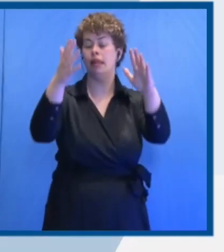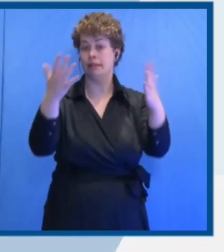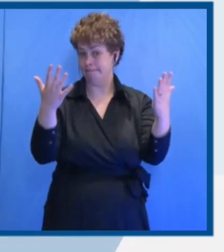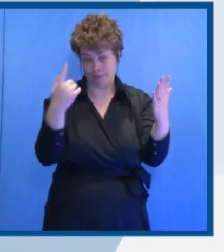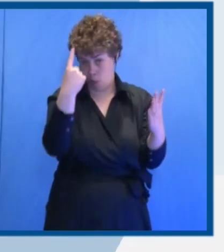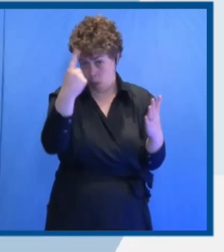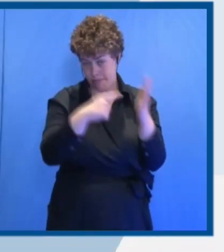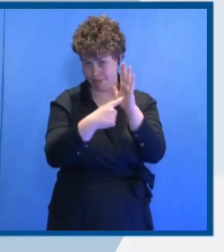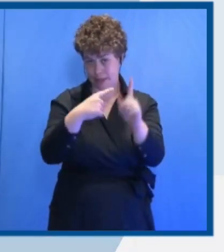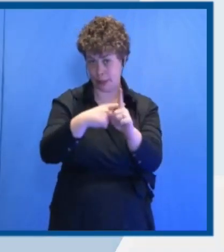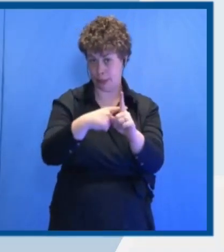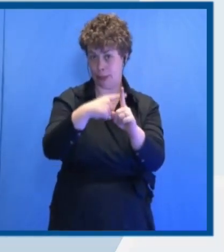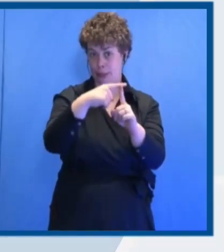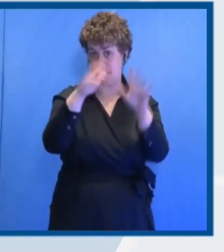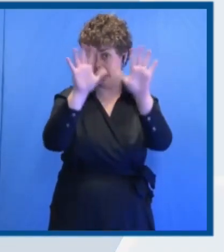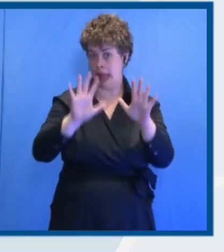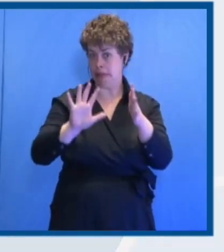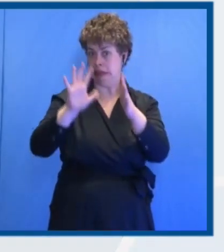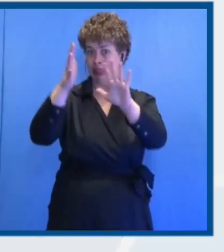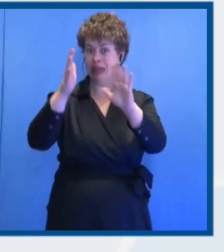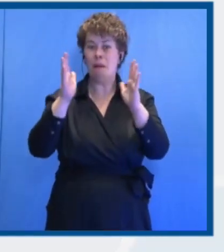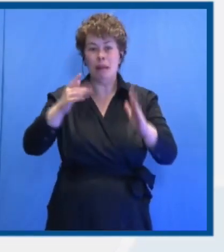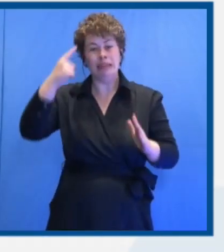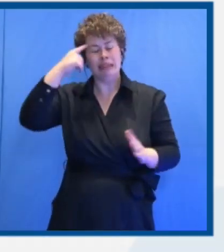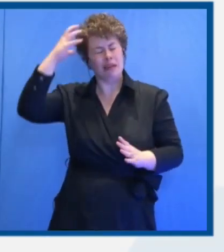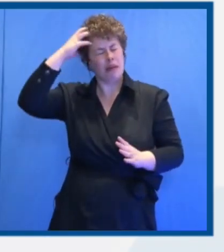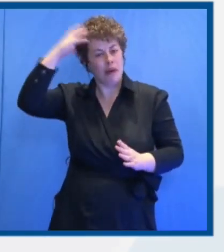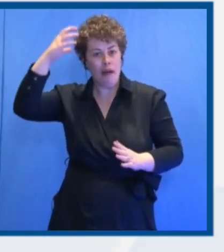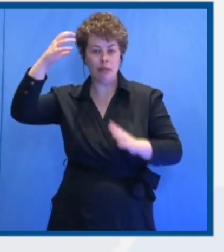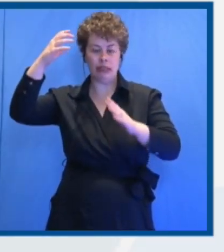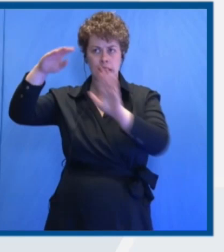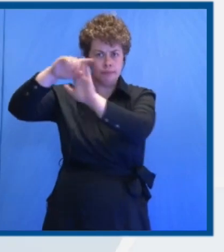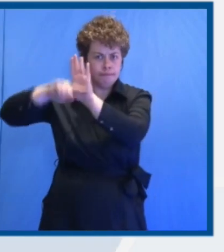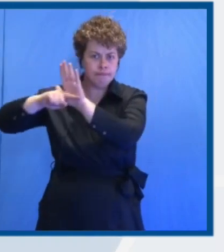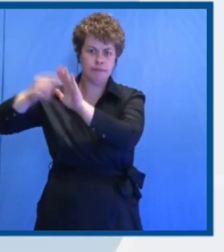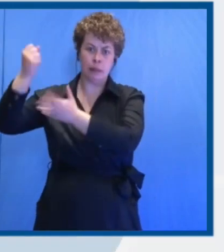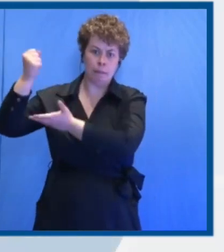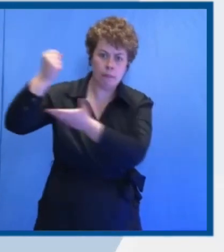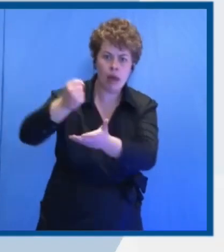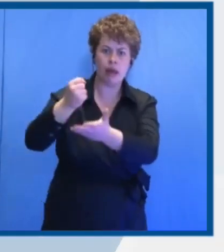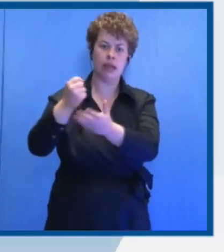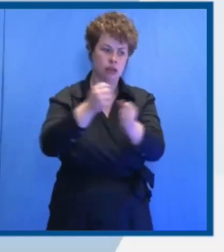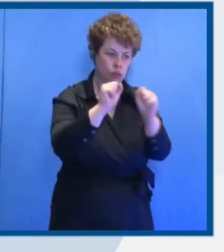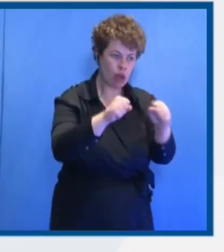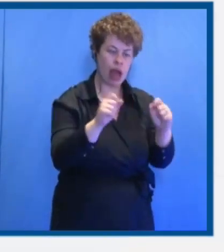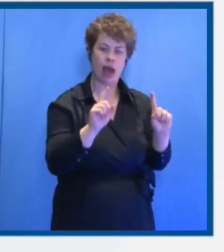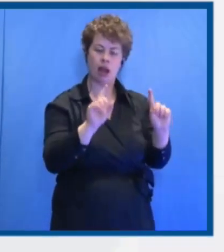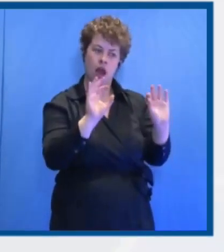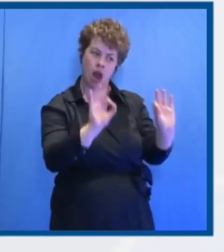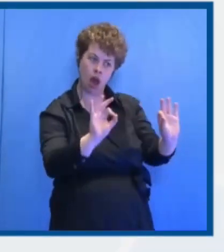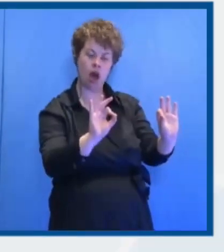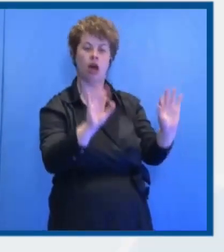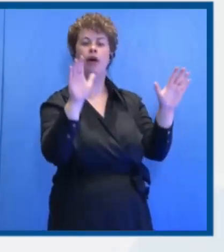change, require systemic approach in response measures. We take a safety-oriented